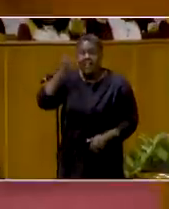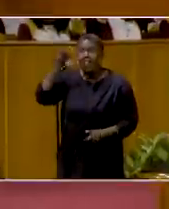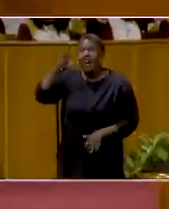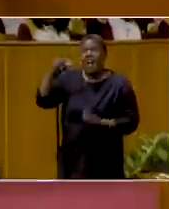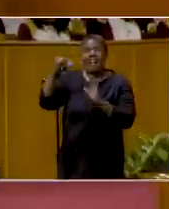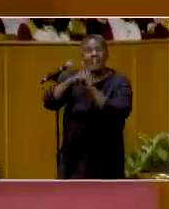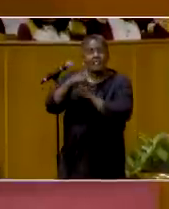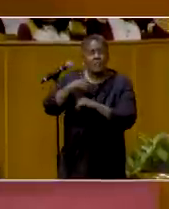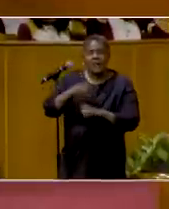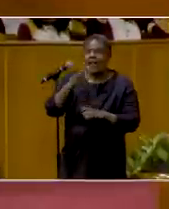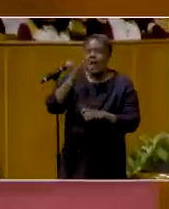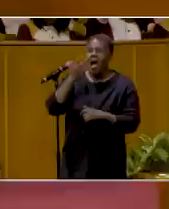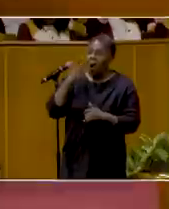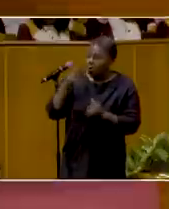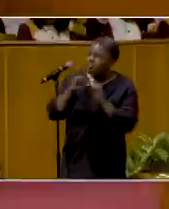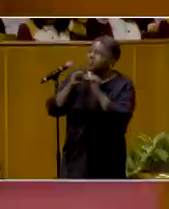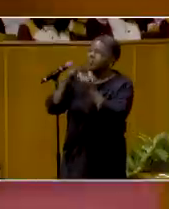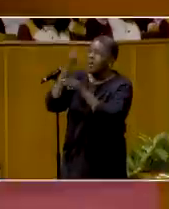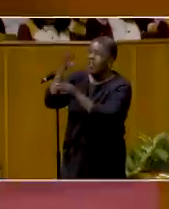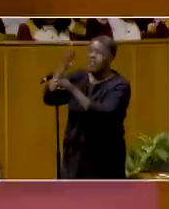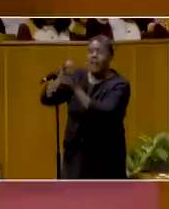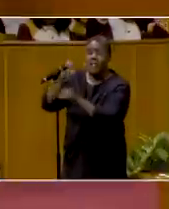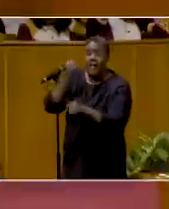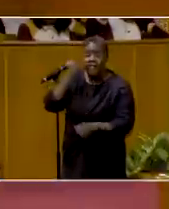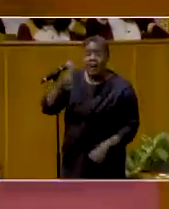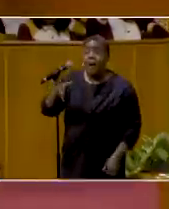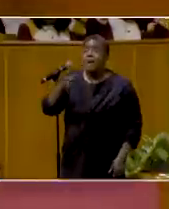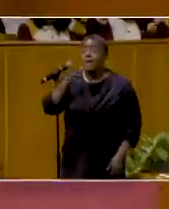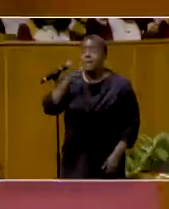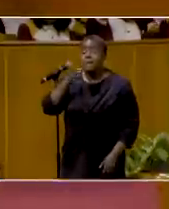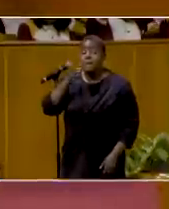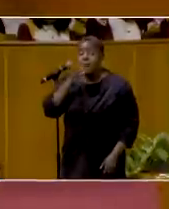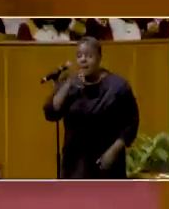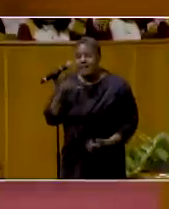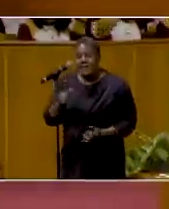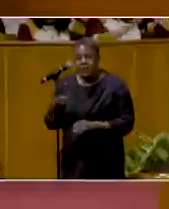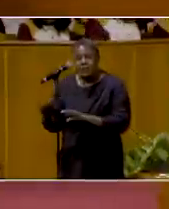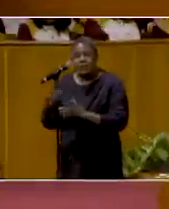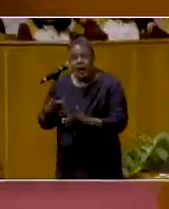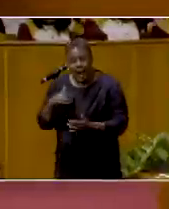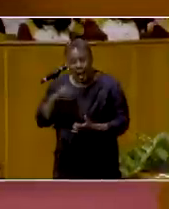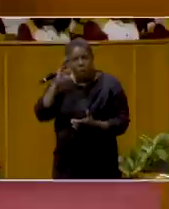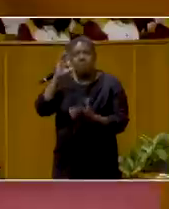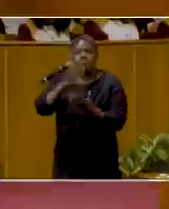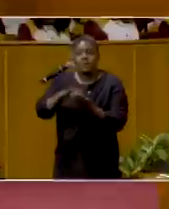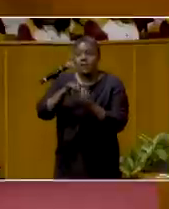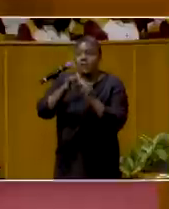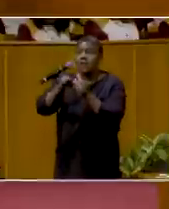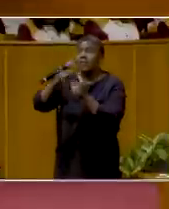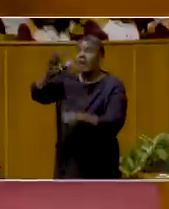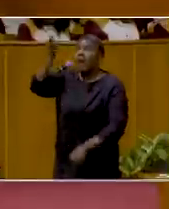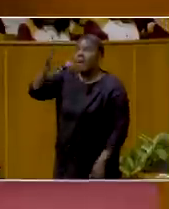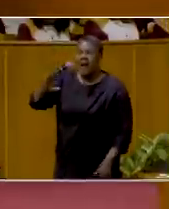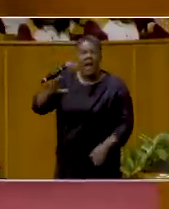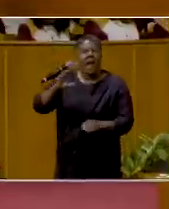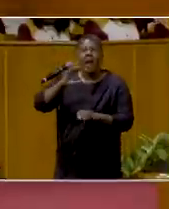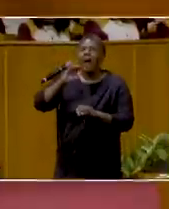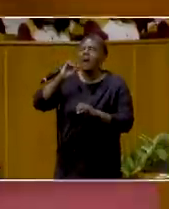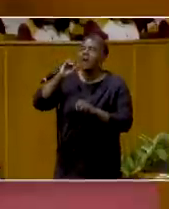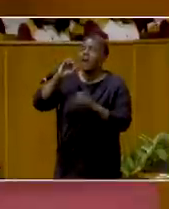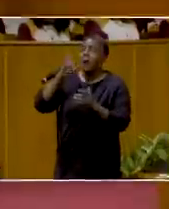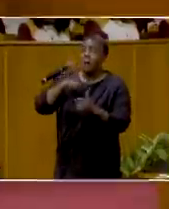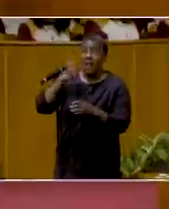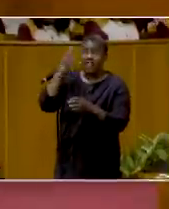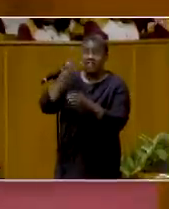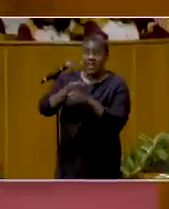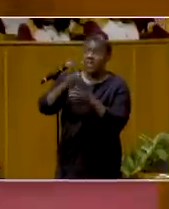me, I'm gonna have faith in him. If mama still dies, I'm gonna believe in God. Nothing will break my